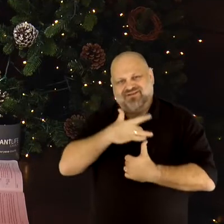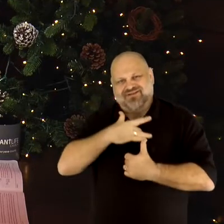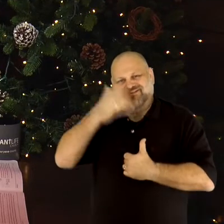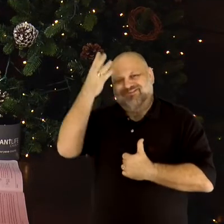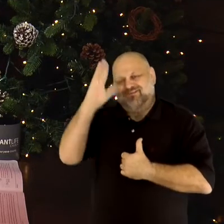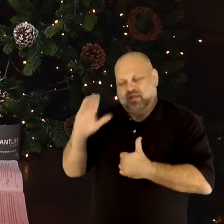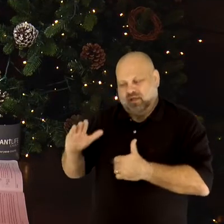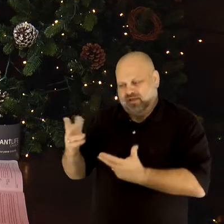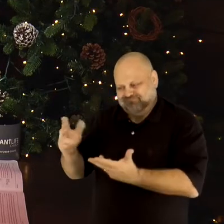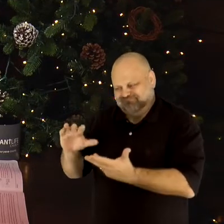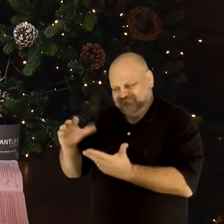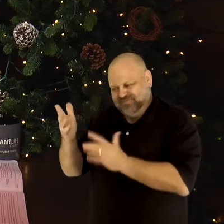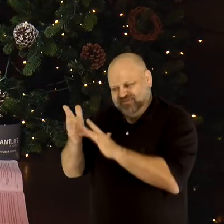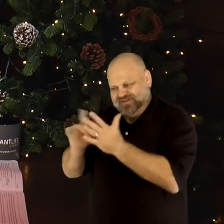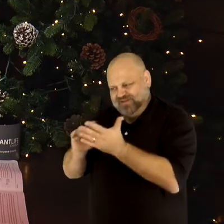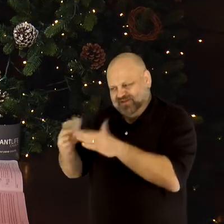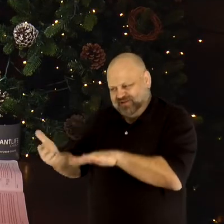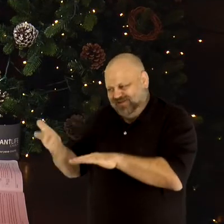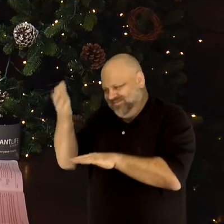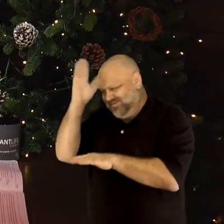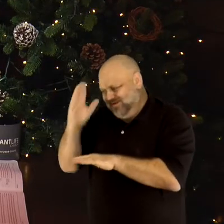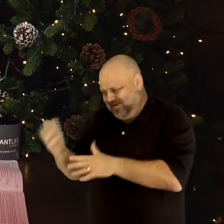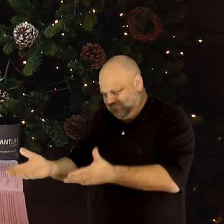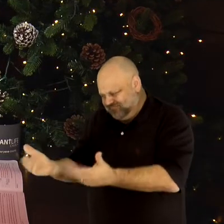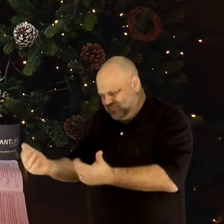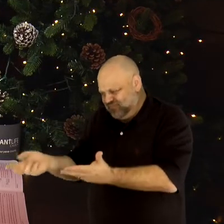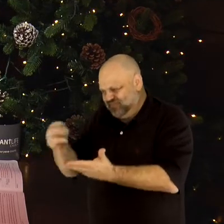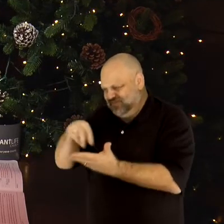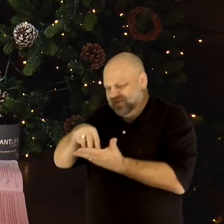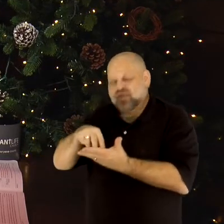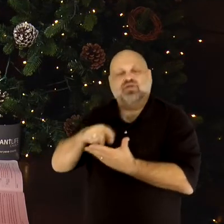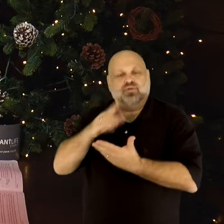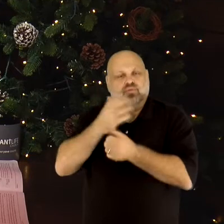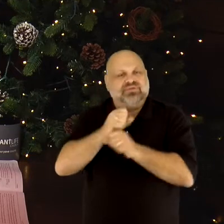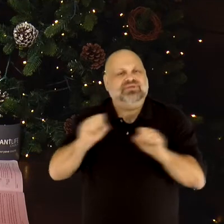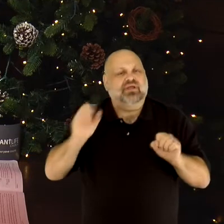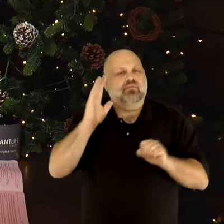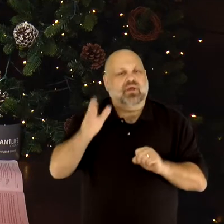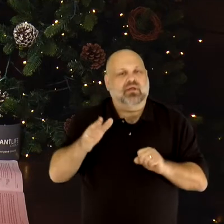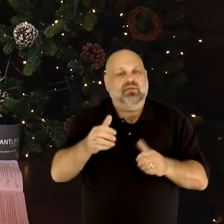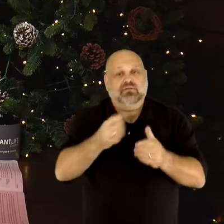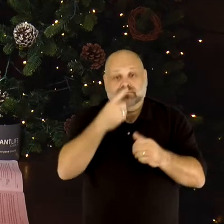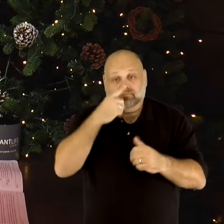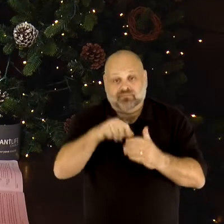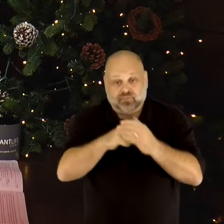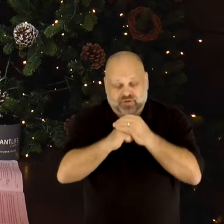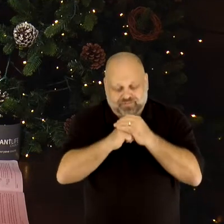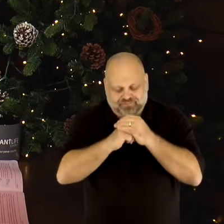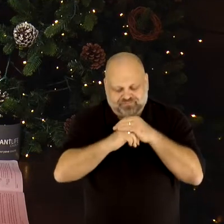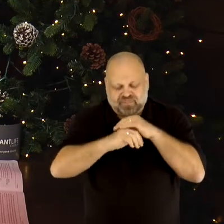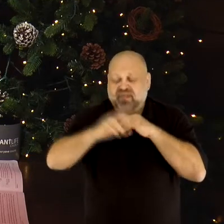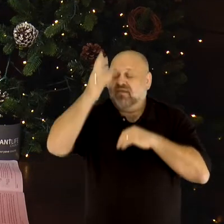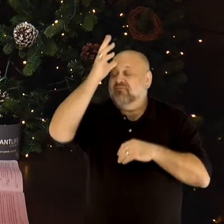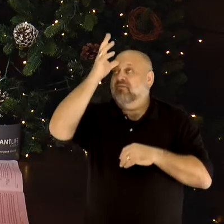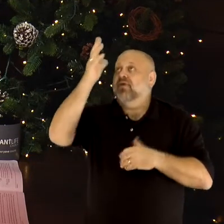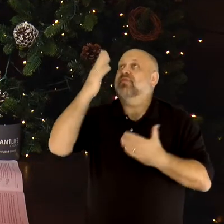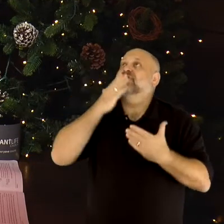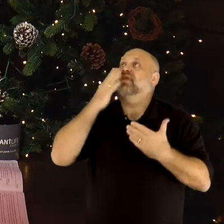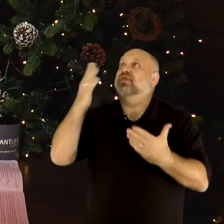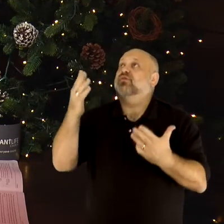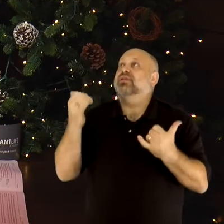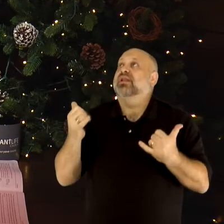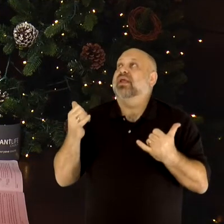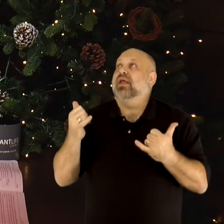dead, you will be saved. Let's pray. Father, we thank You today